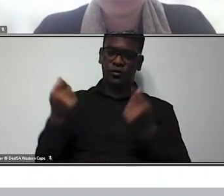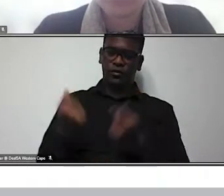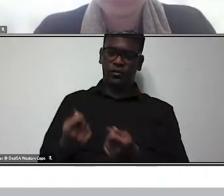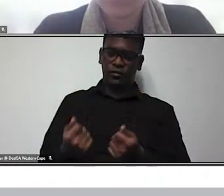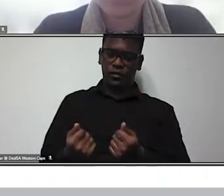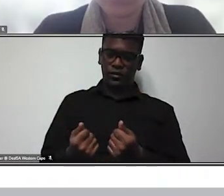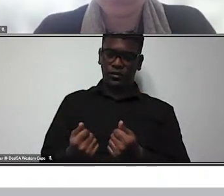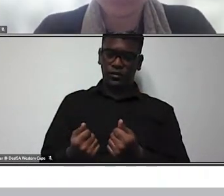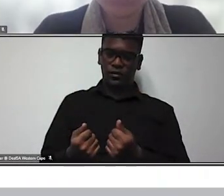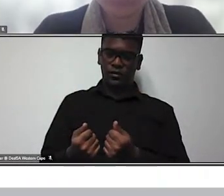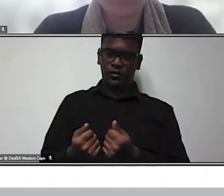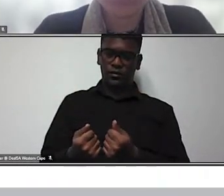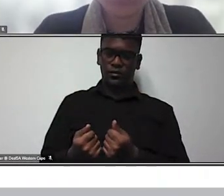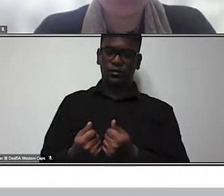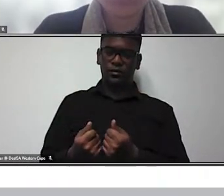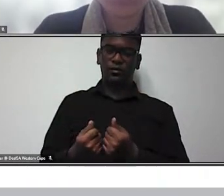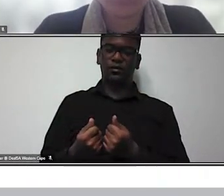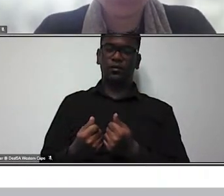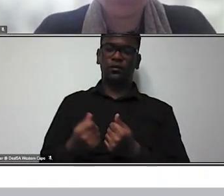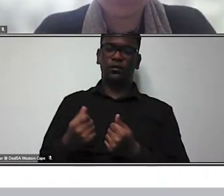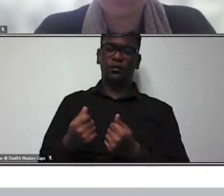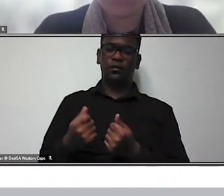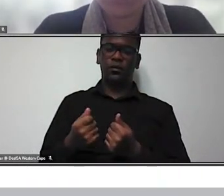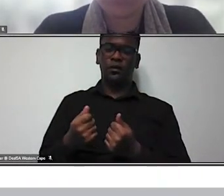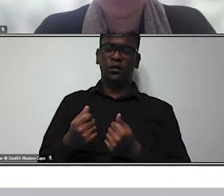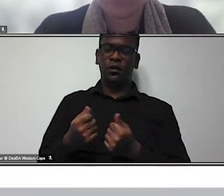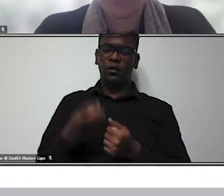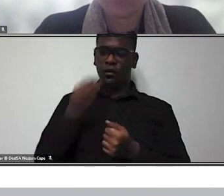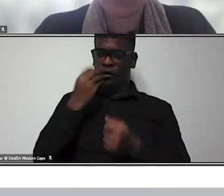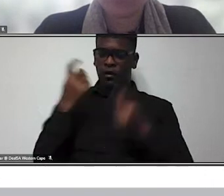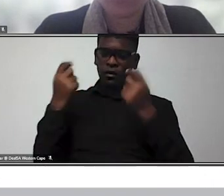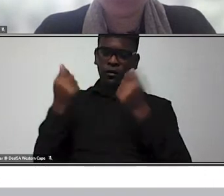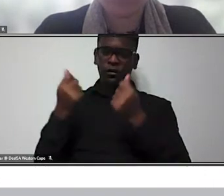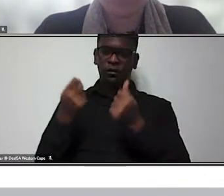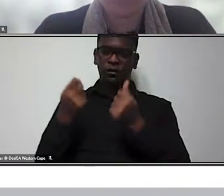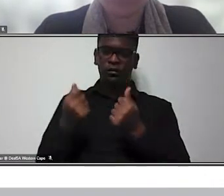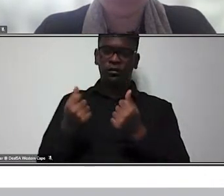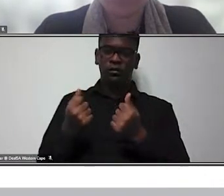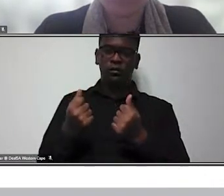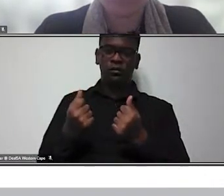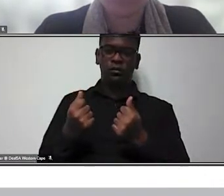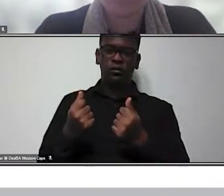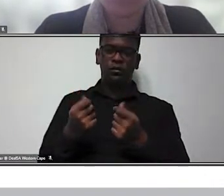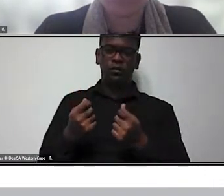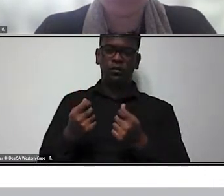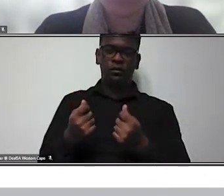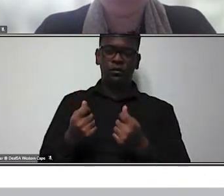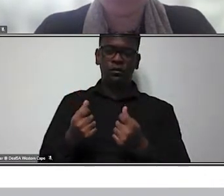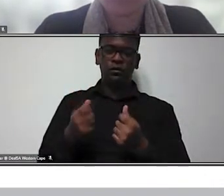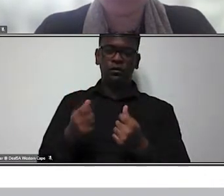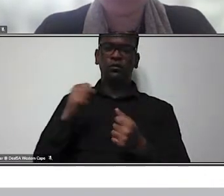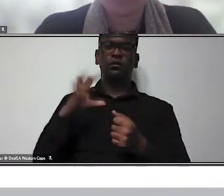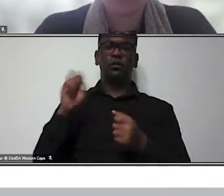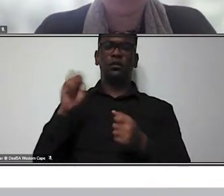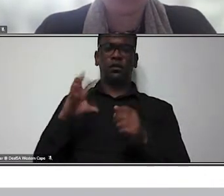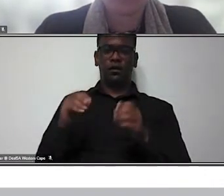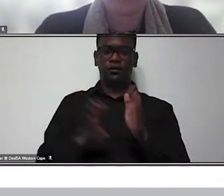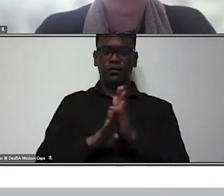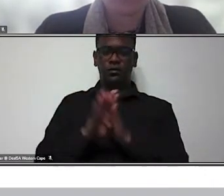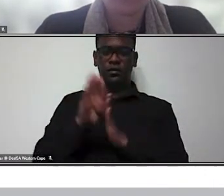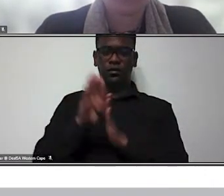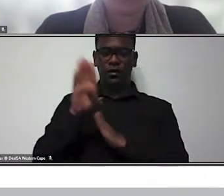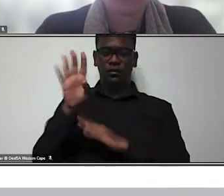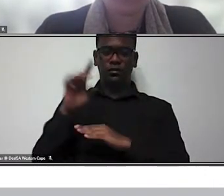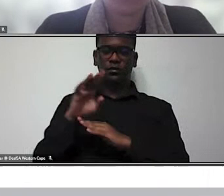referred to, some of those produce, food prices that one can expect to increase the